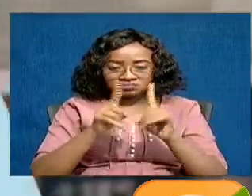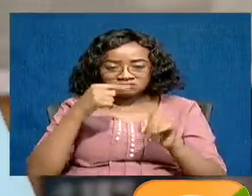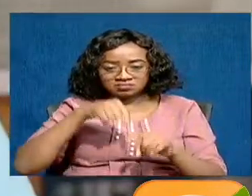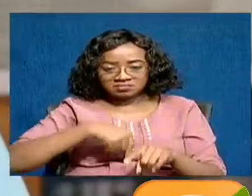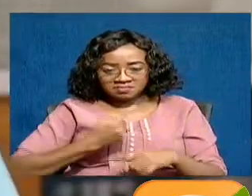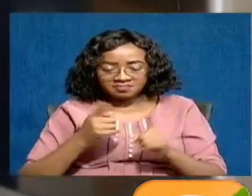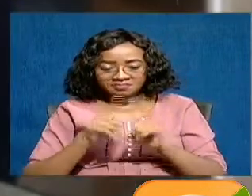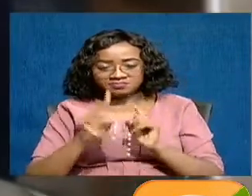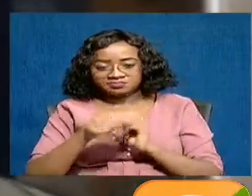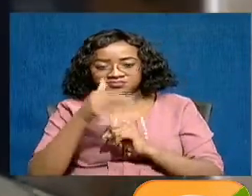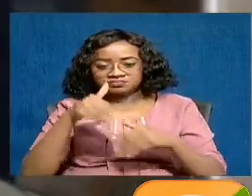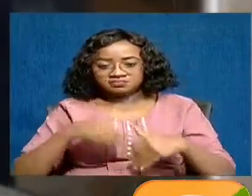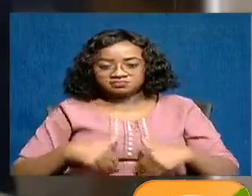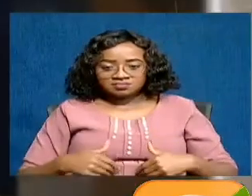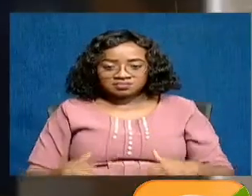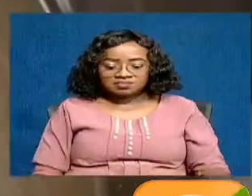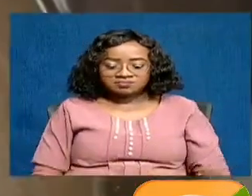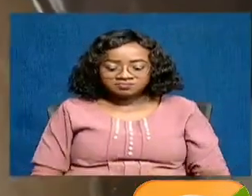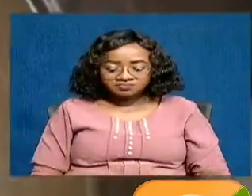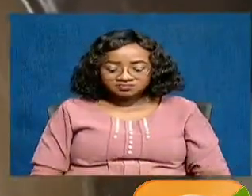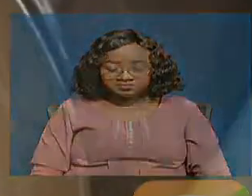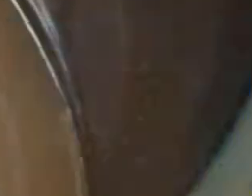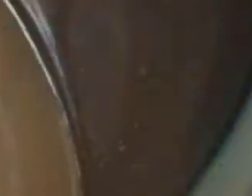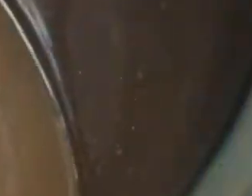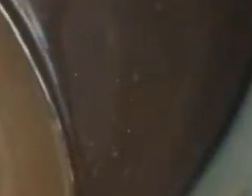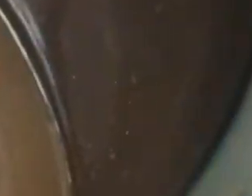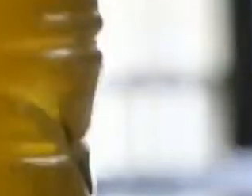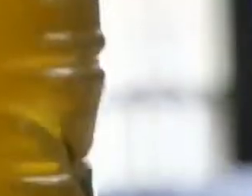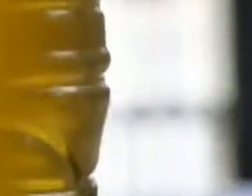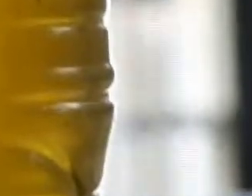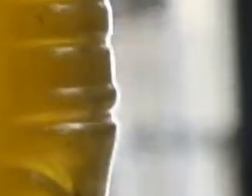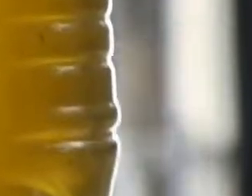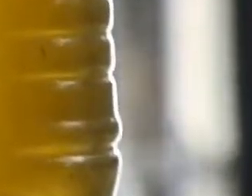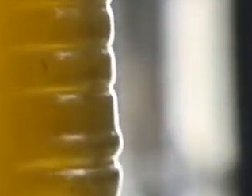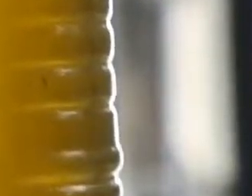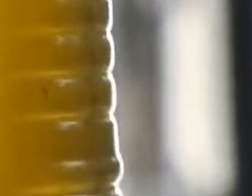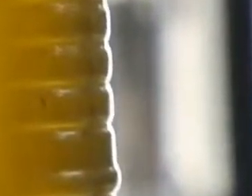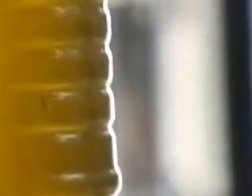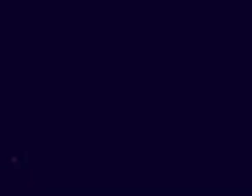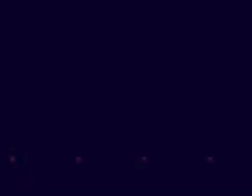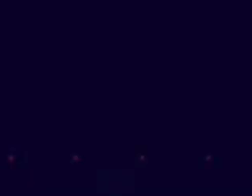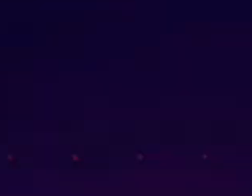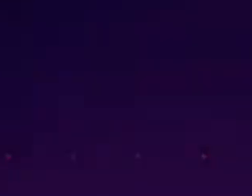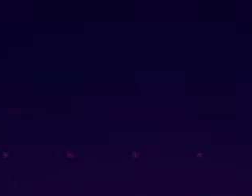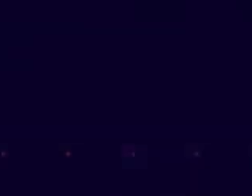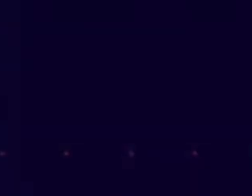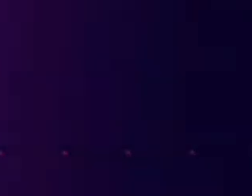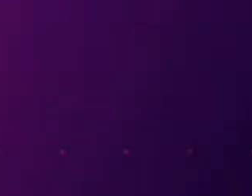other fellow youths. Edward Chweya, Made in Kenya, Citizen TV.